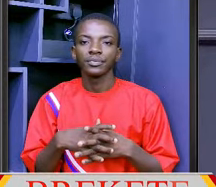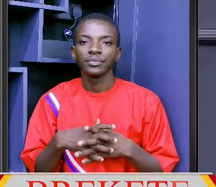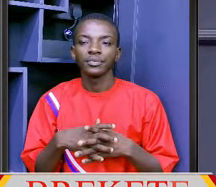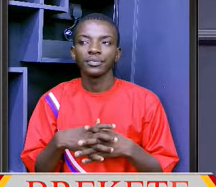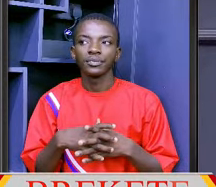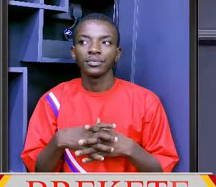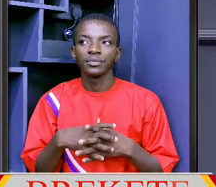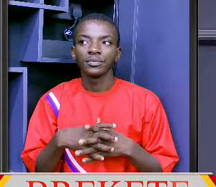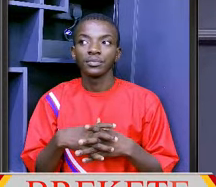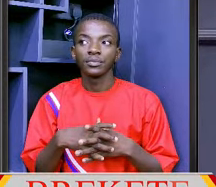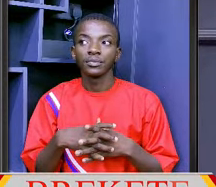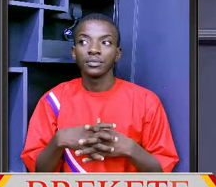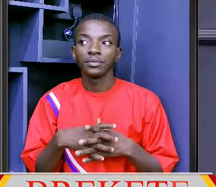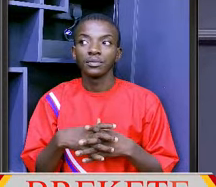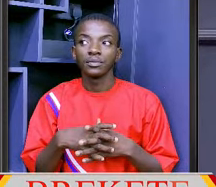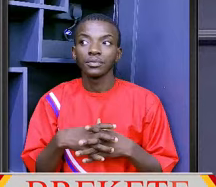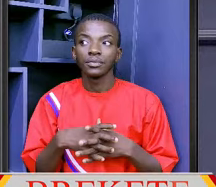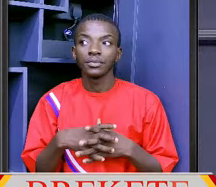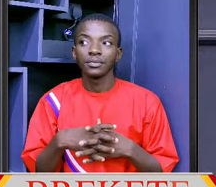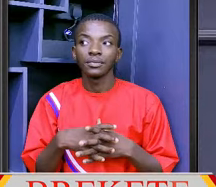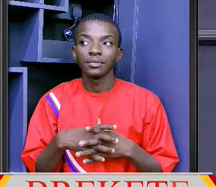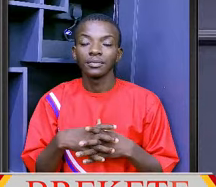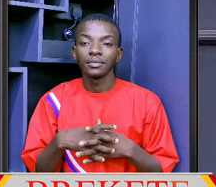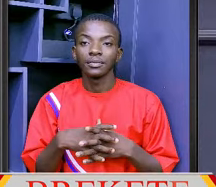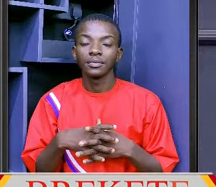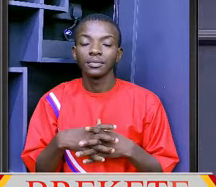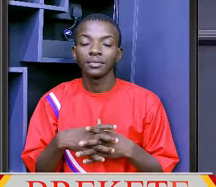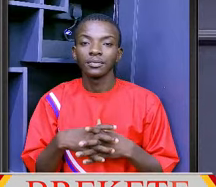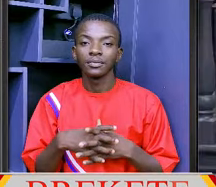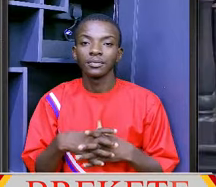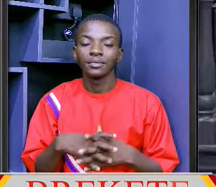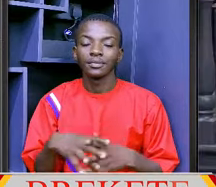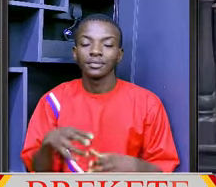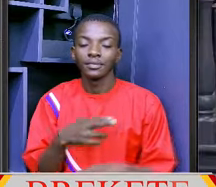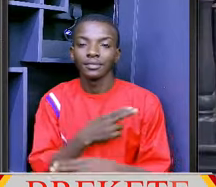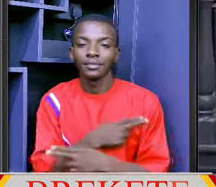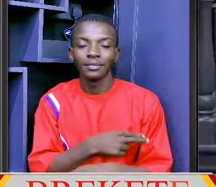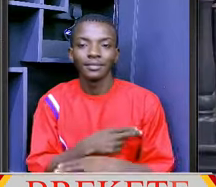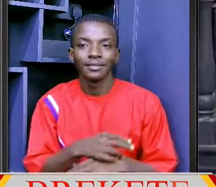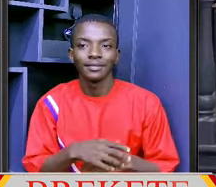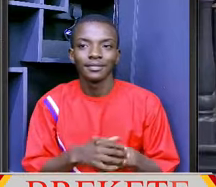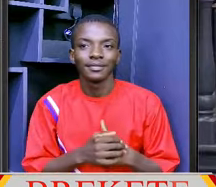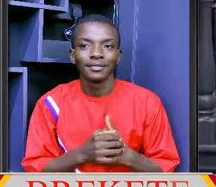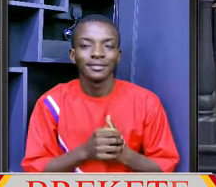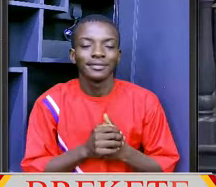But apart from the case, I'm going to relax.